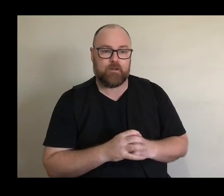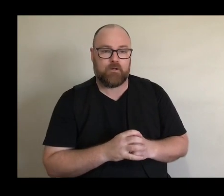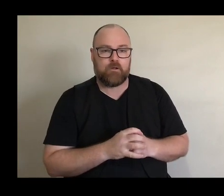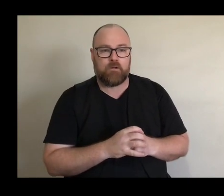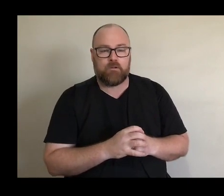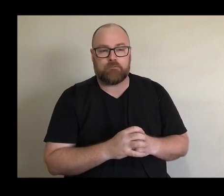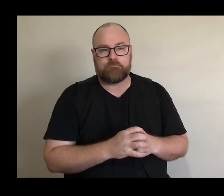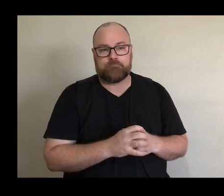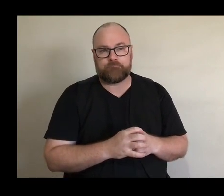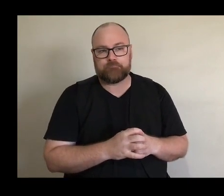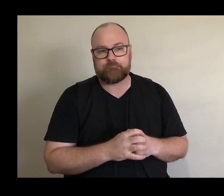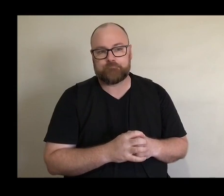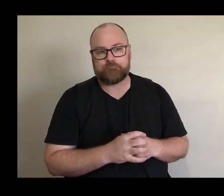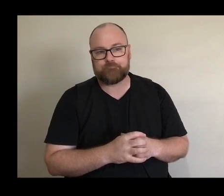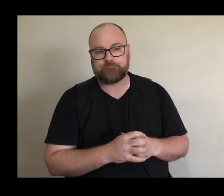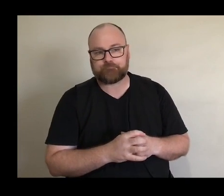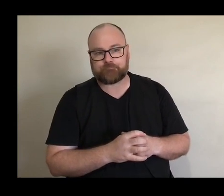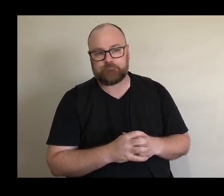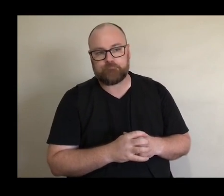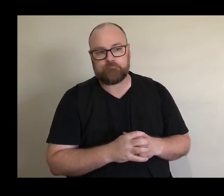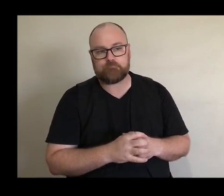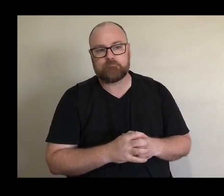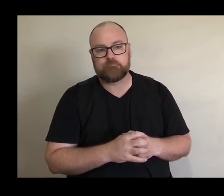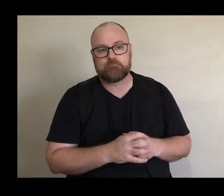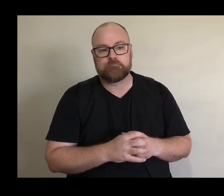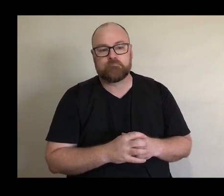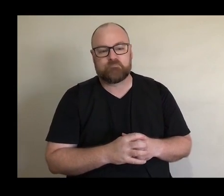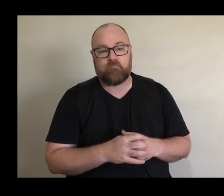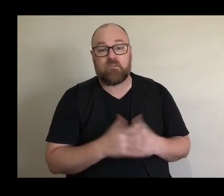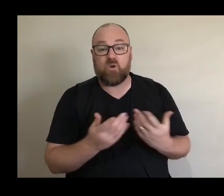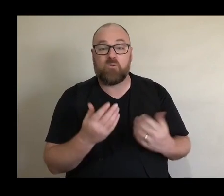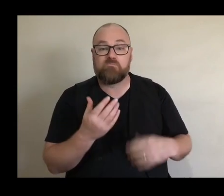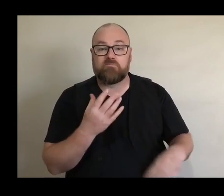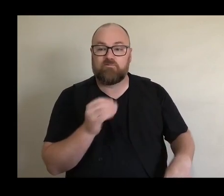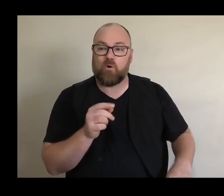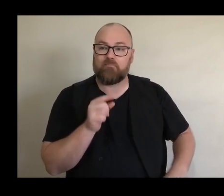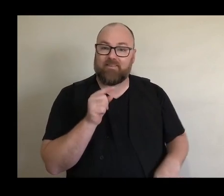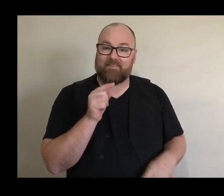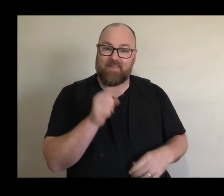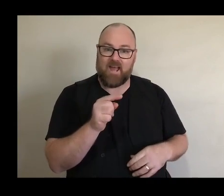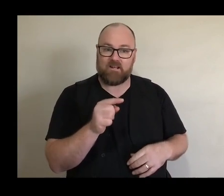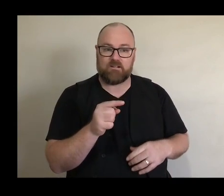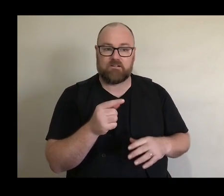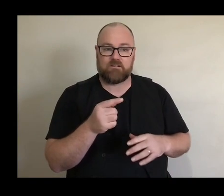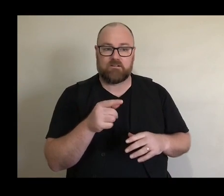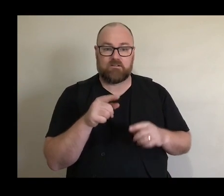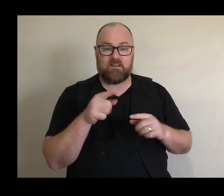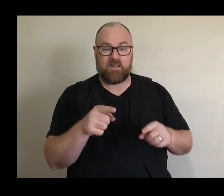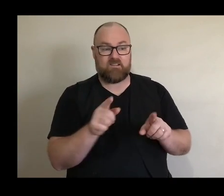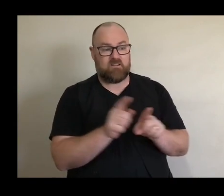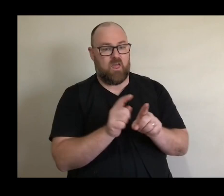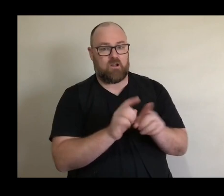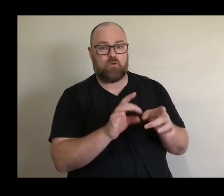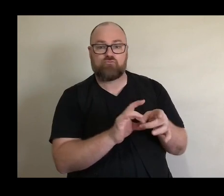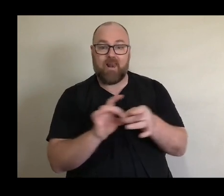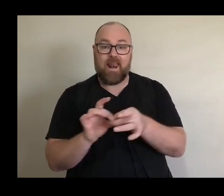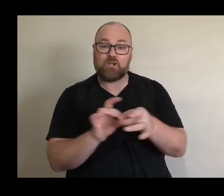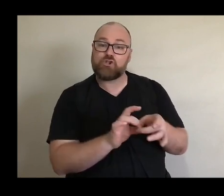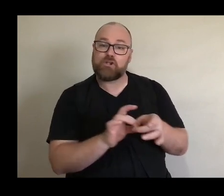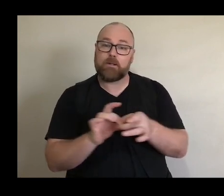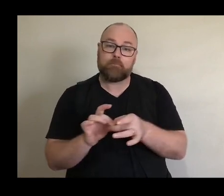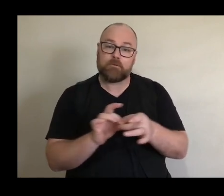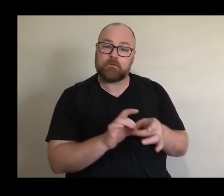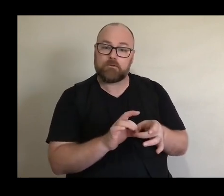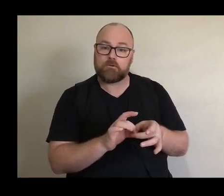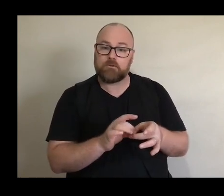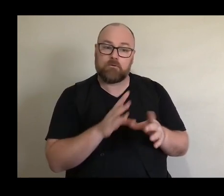So I guess kind of stemming off that point, you know, it sort of sits in relationship or in critique of sort of colonial